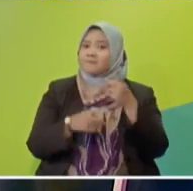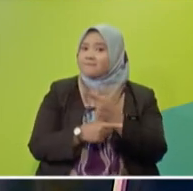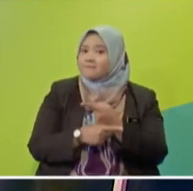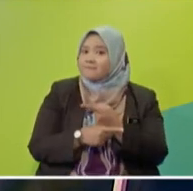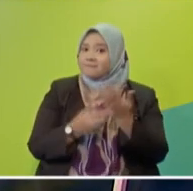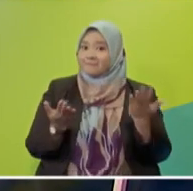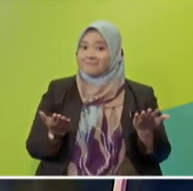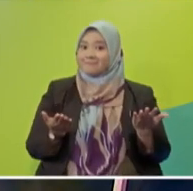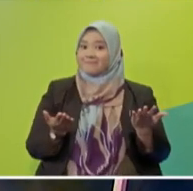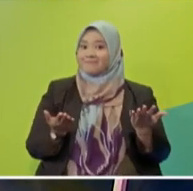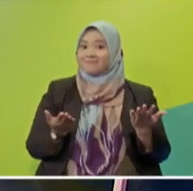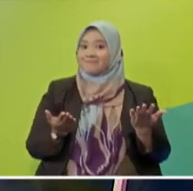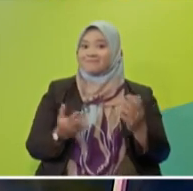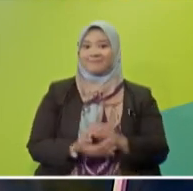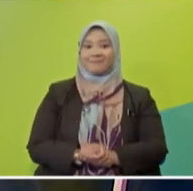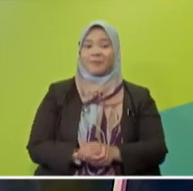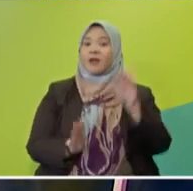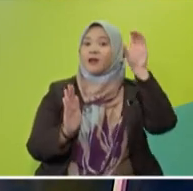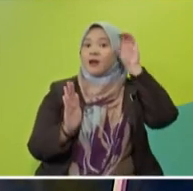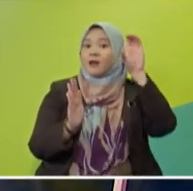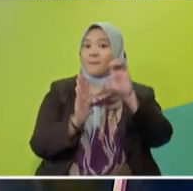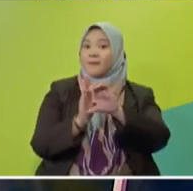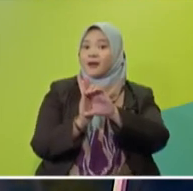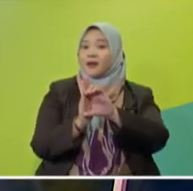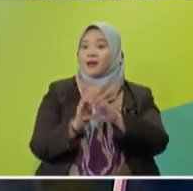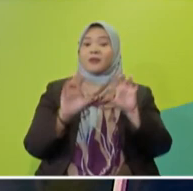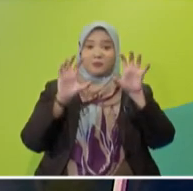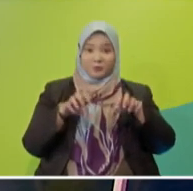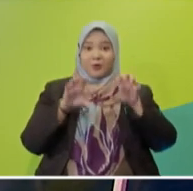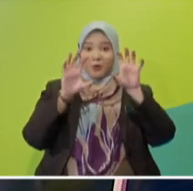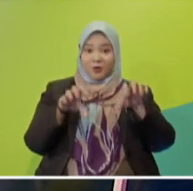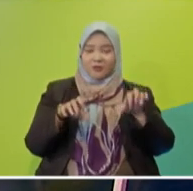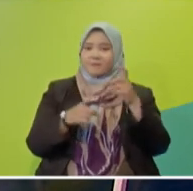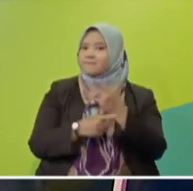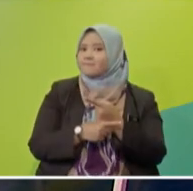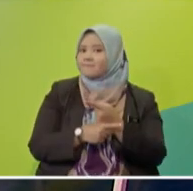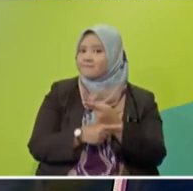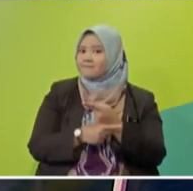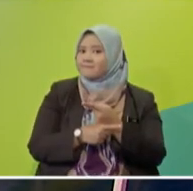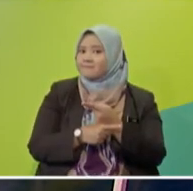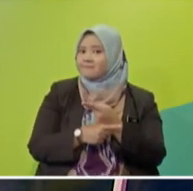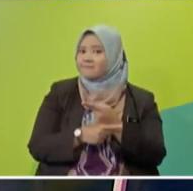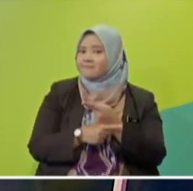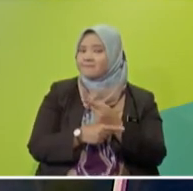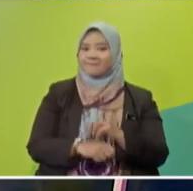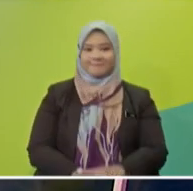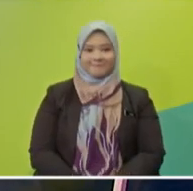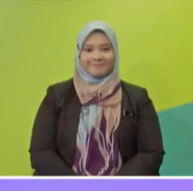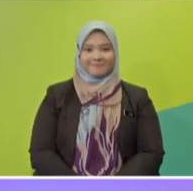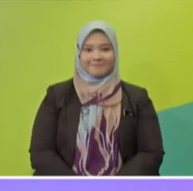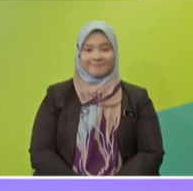dog. Okay, can you choose over here? Where is the correct letter that matches dog? The green one, teacher,